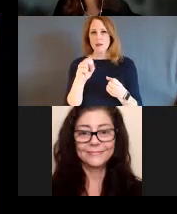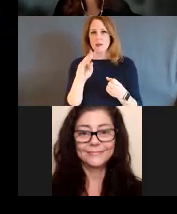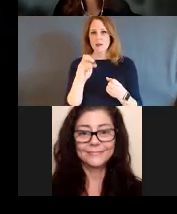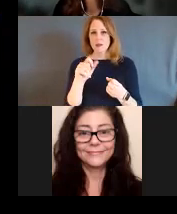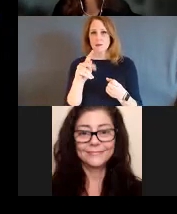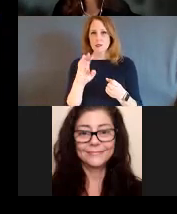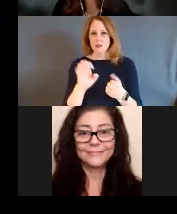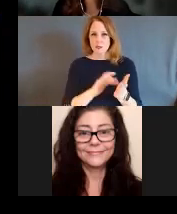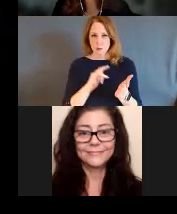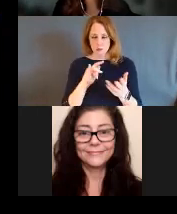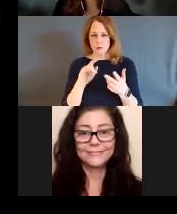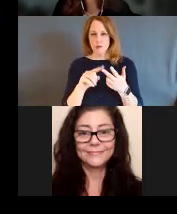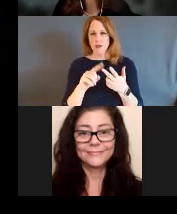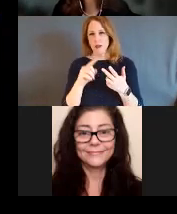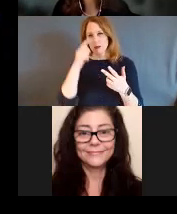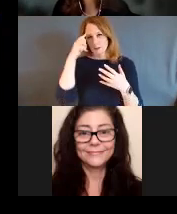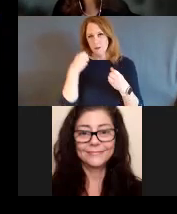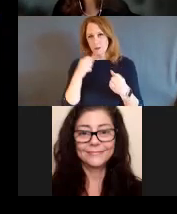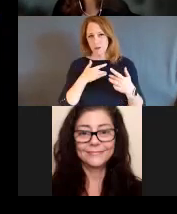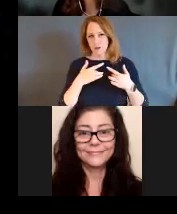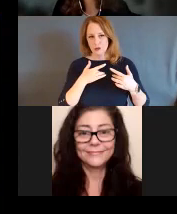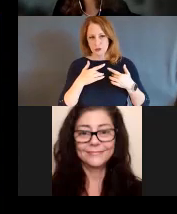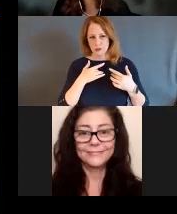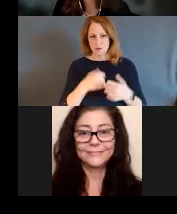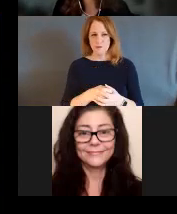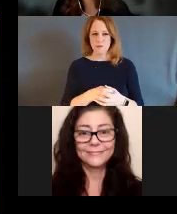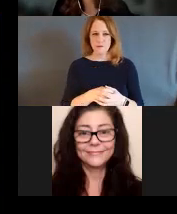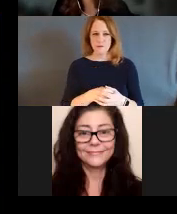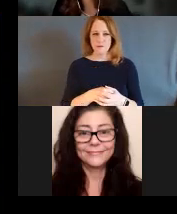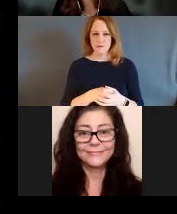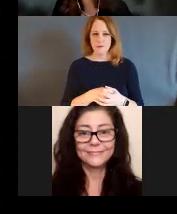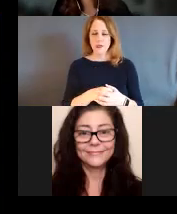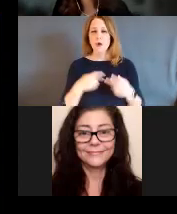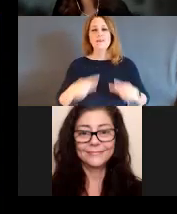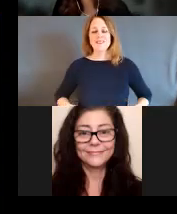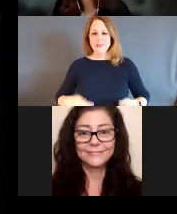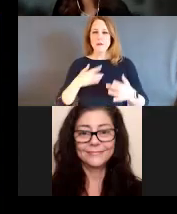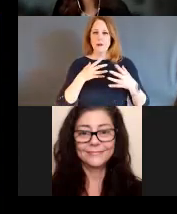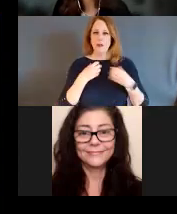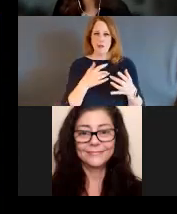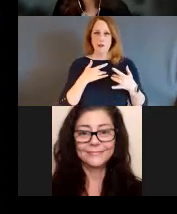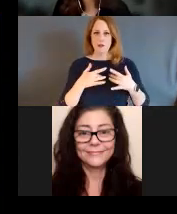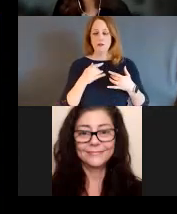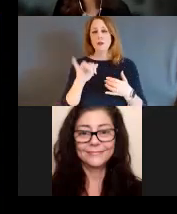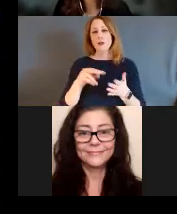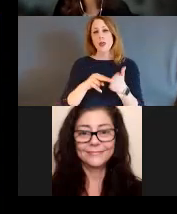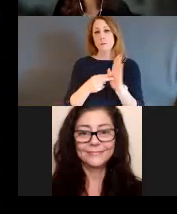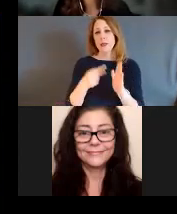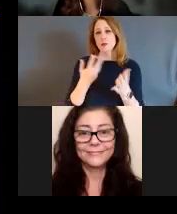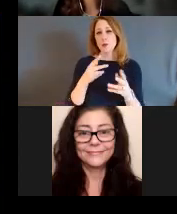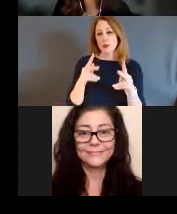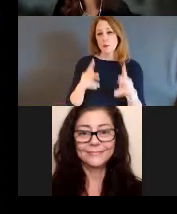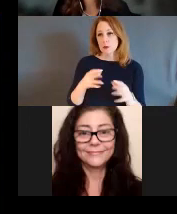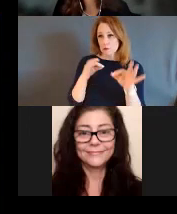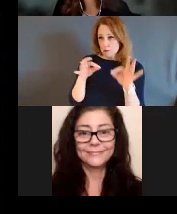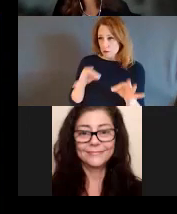concerns. So this basically means that the symptoms or the behaviors that a survivor may be expressing to you stem from that